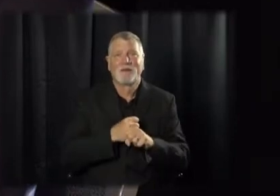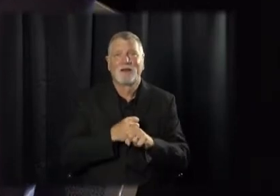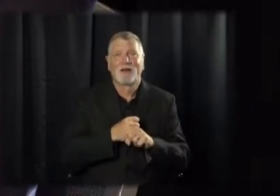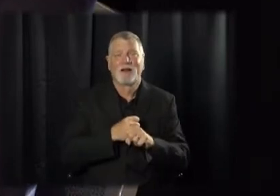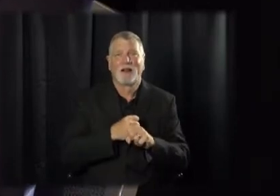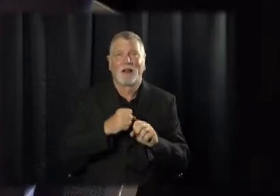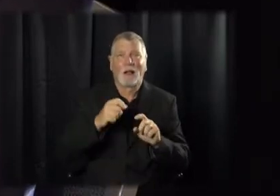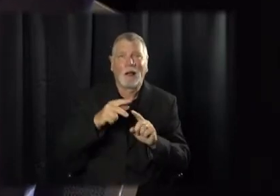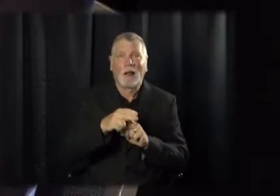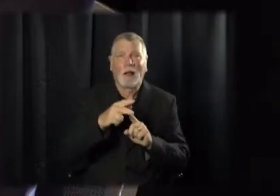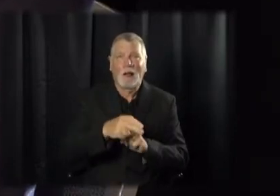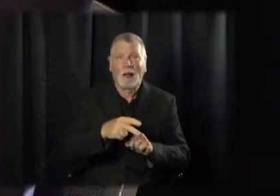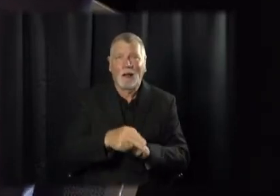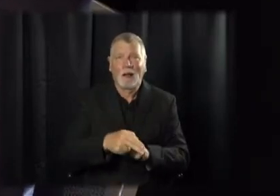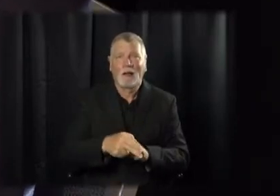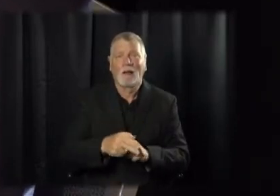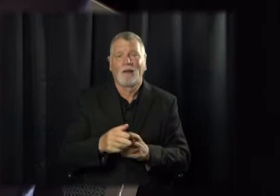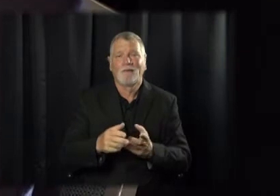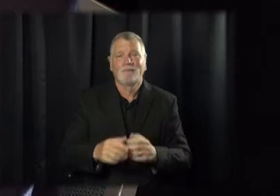cuts